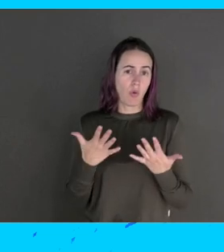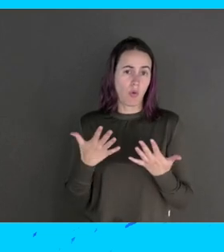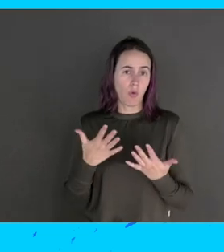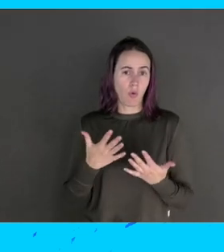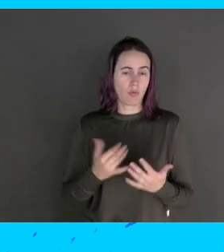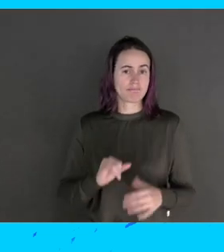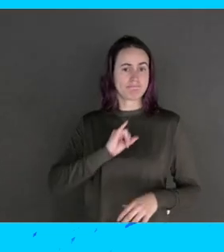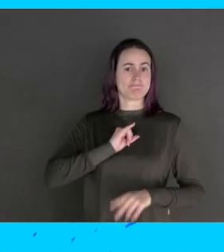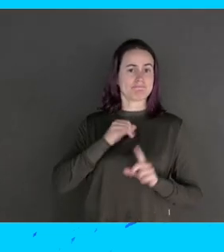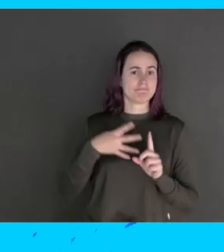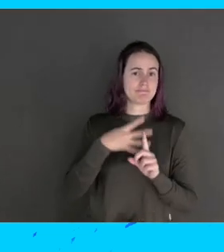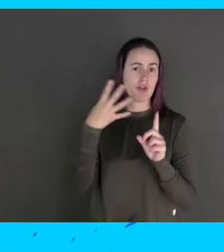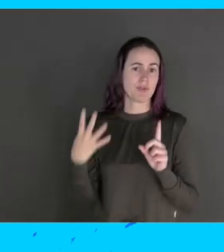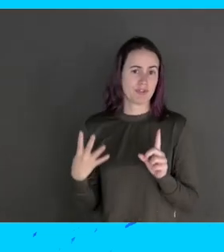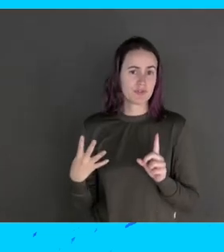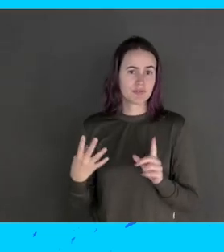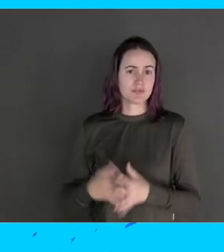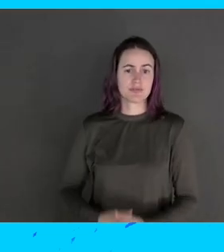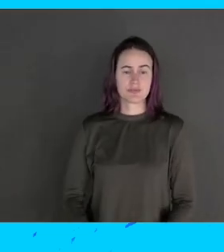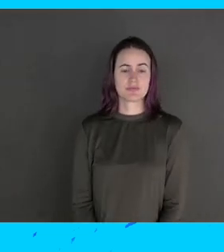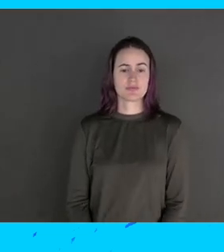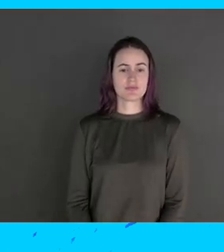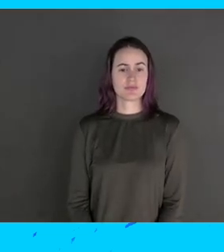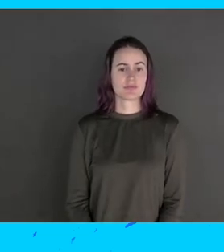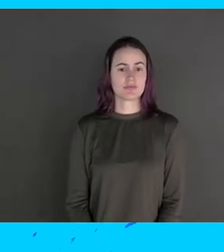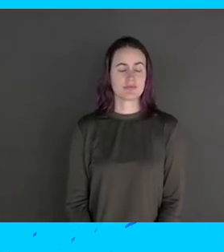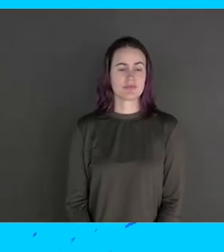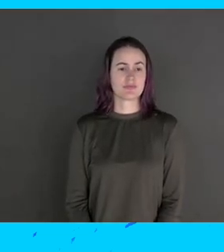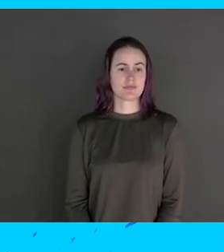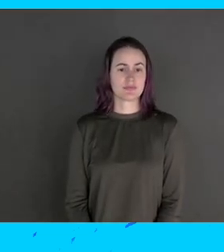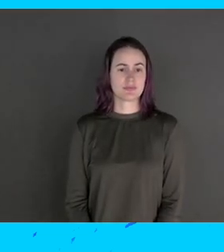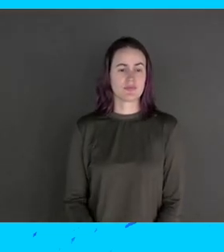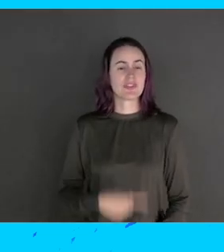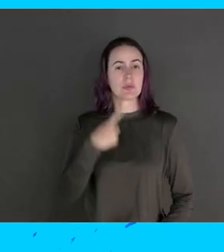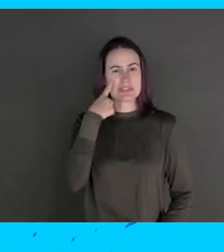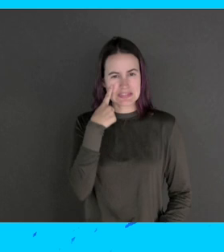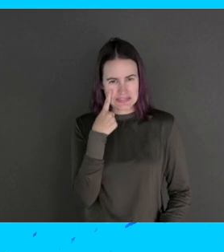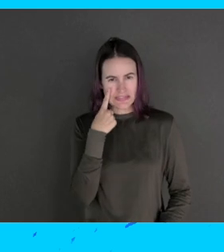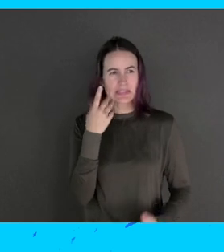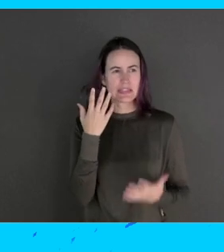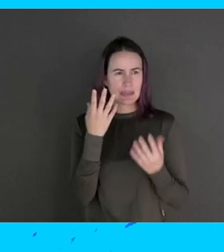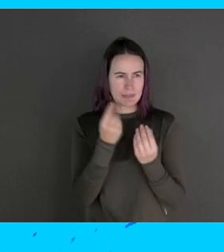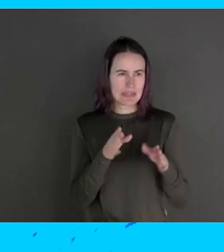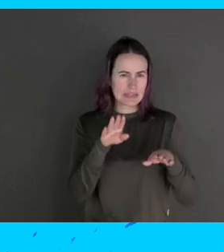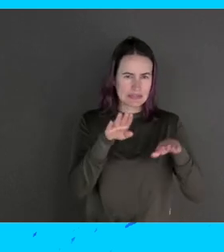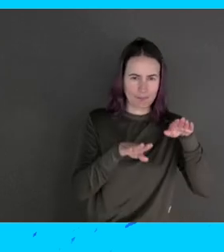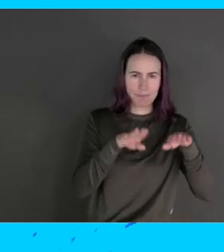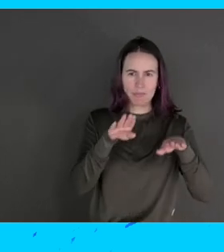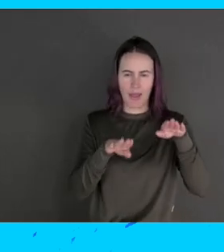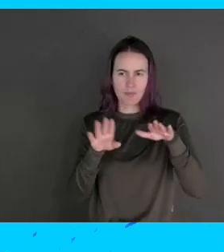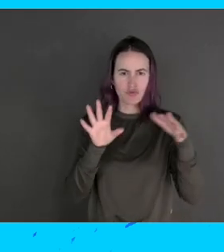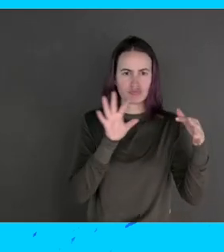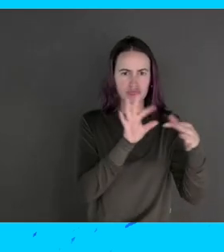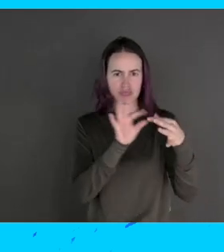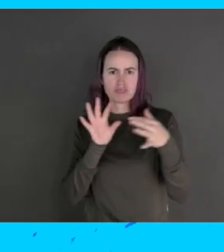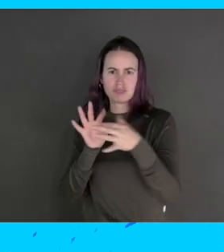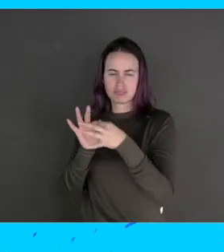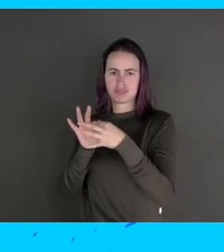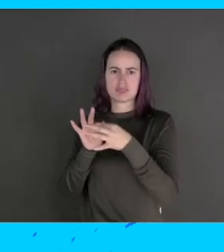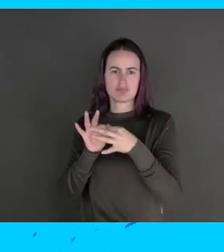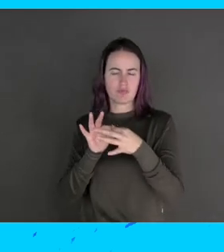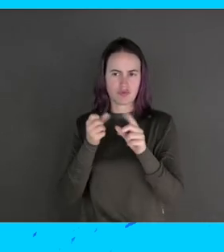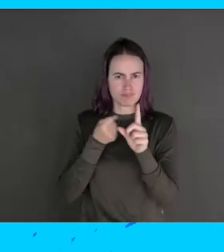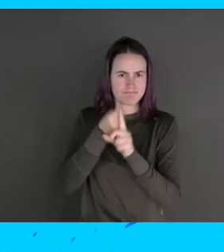LGBTQIA+ people. And there we find common points to work, push, and lead in our